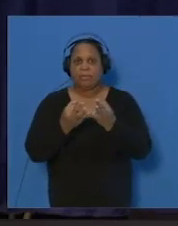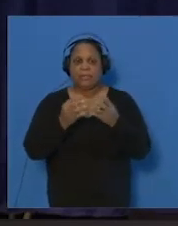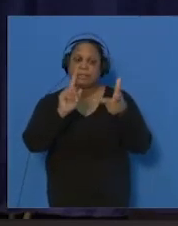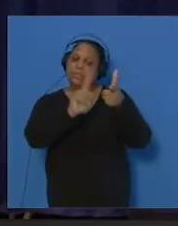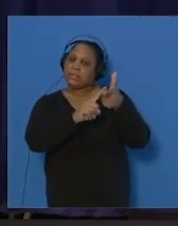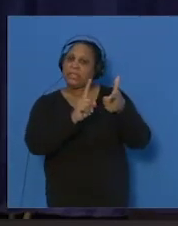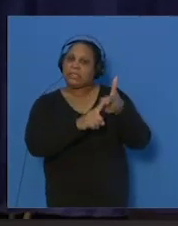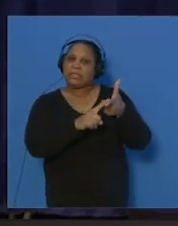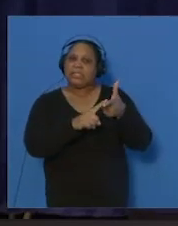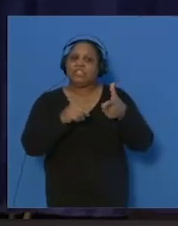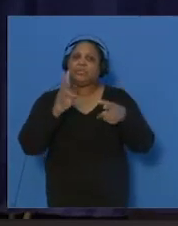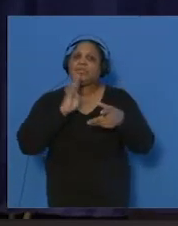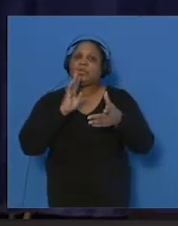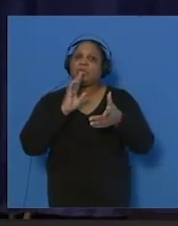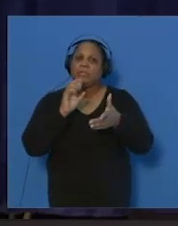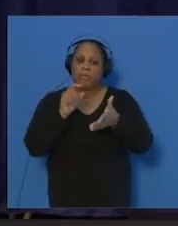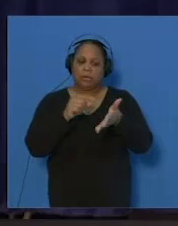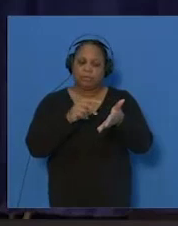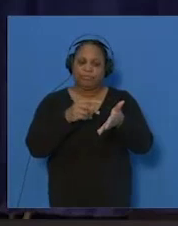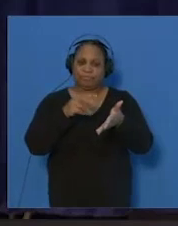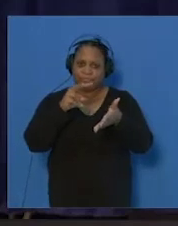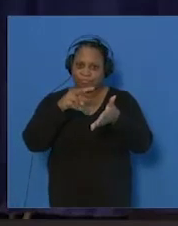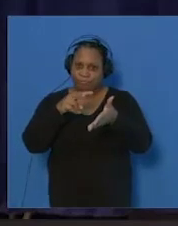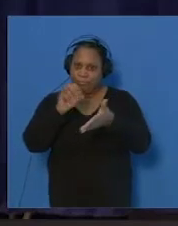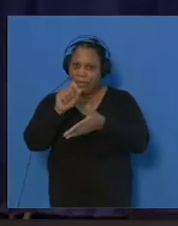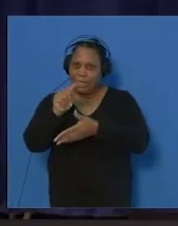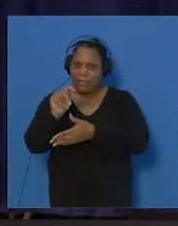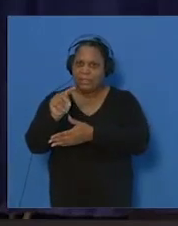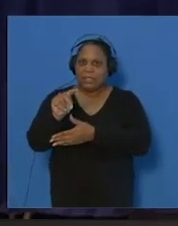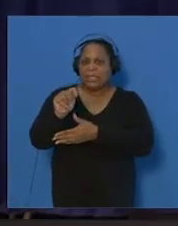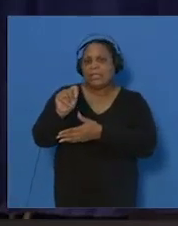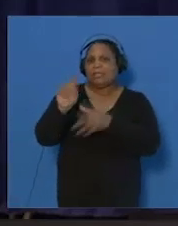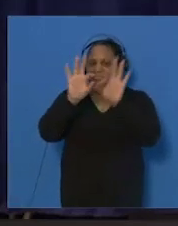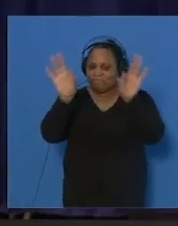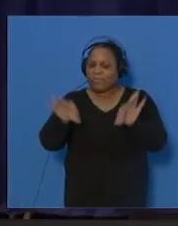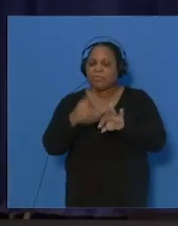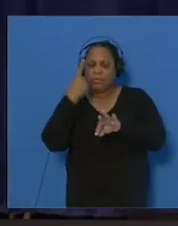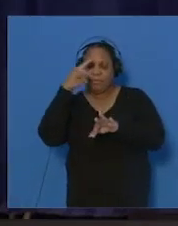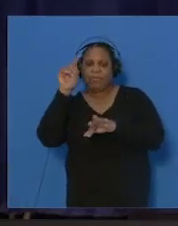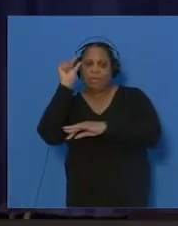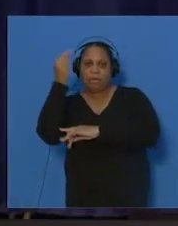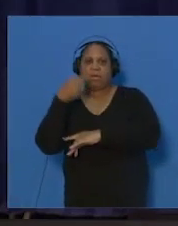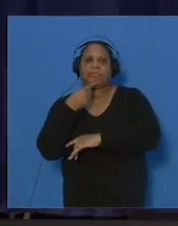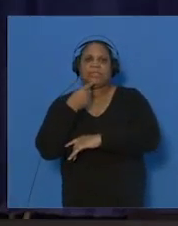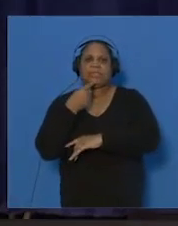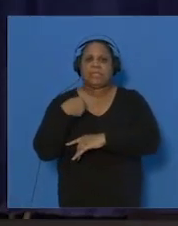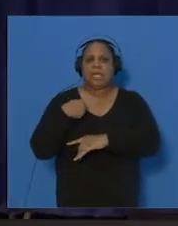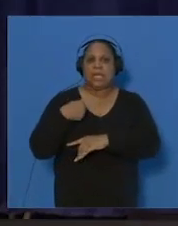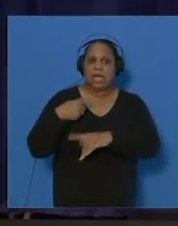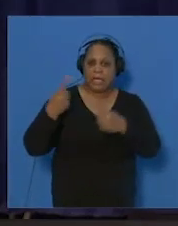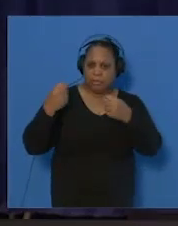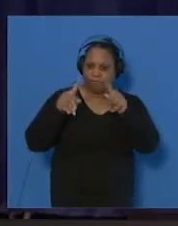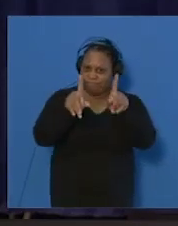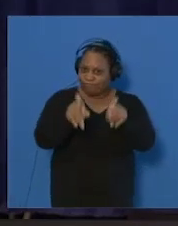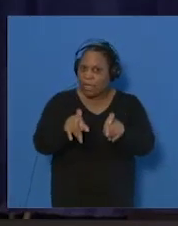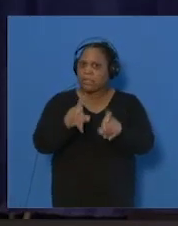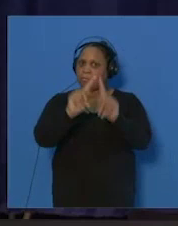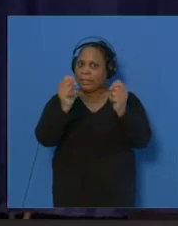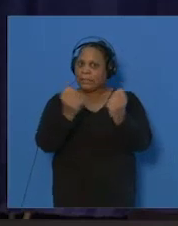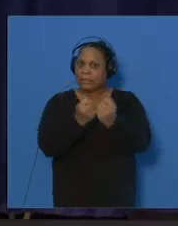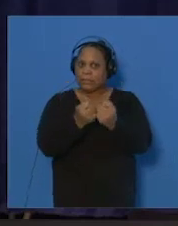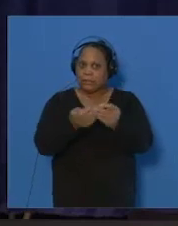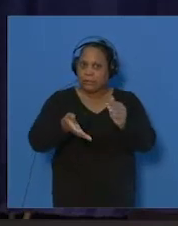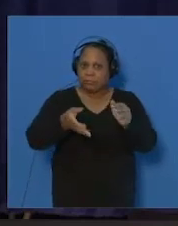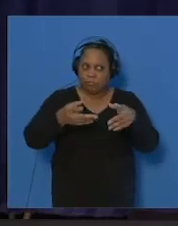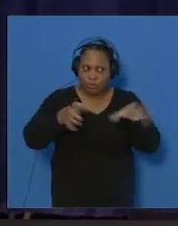government. And I've also said publicly that I'm committed to getting that issue addressed, and I've tasked my team with getting on with the work